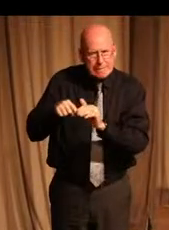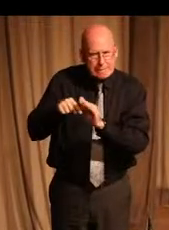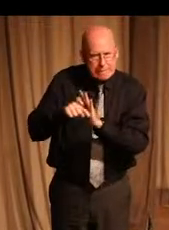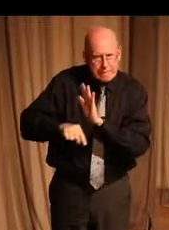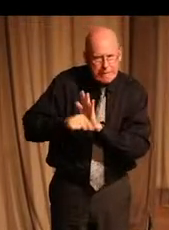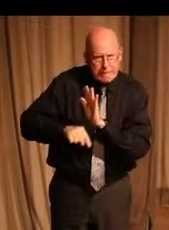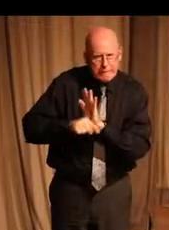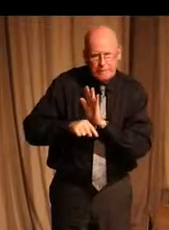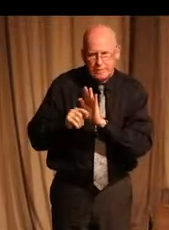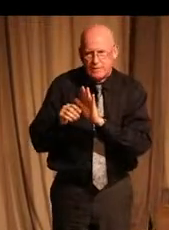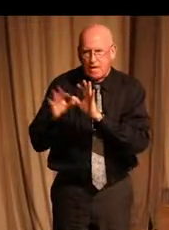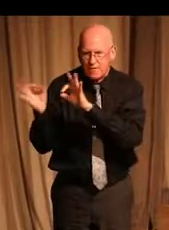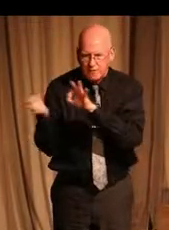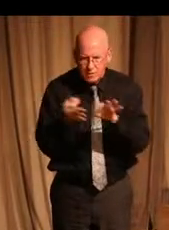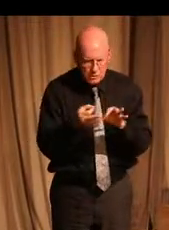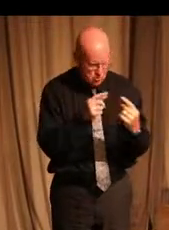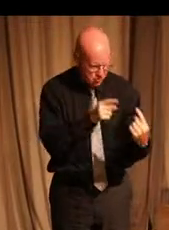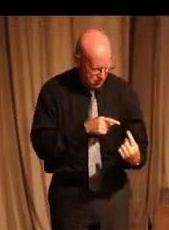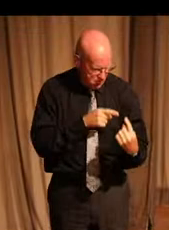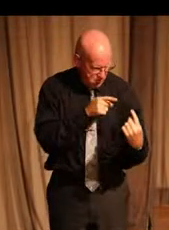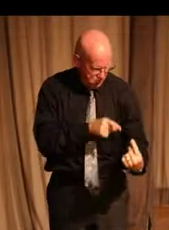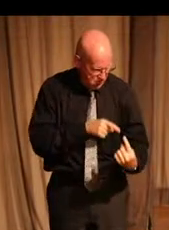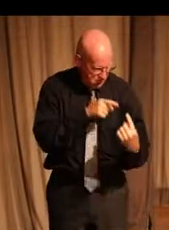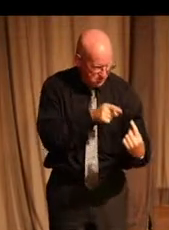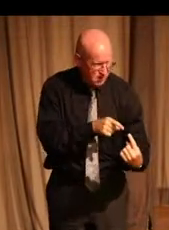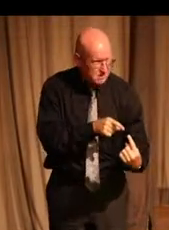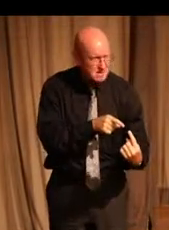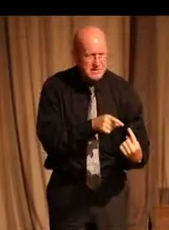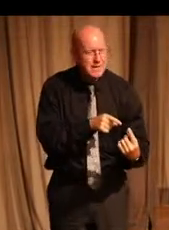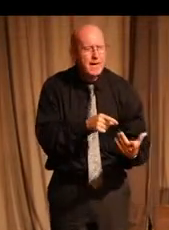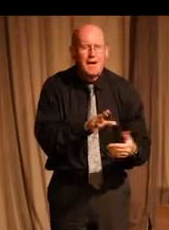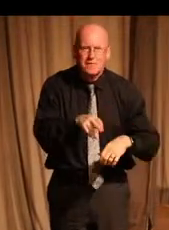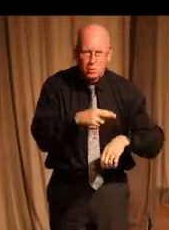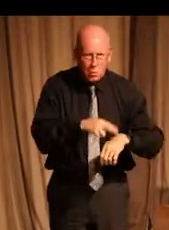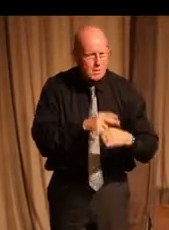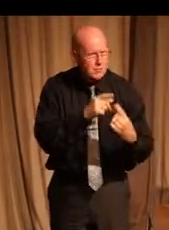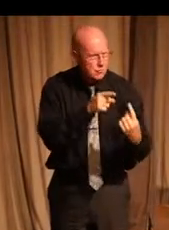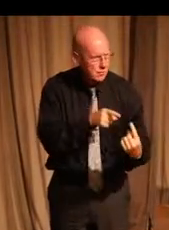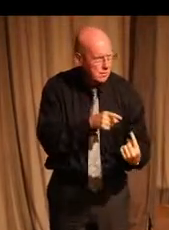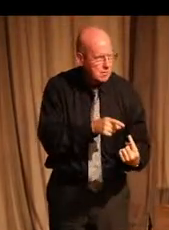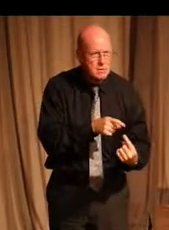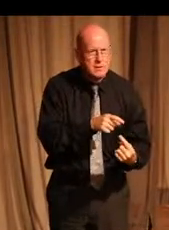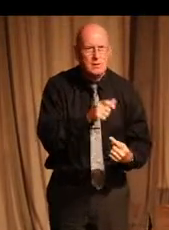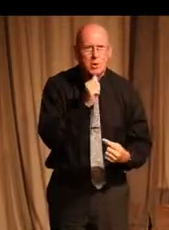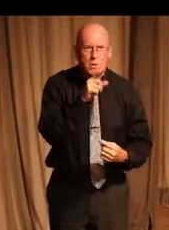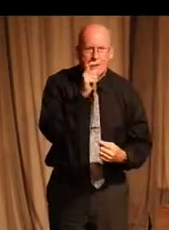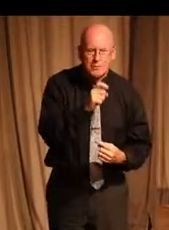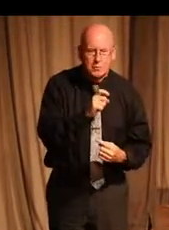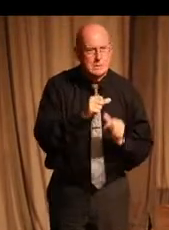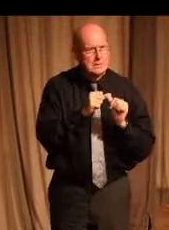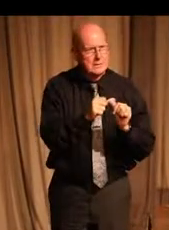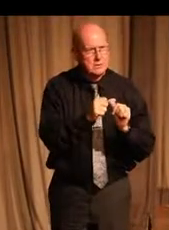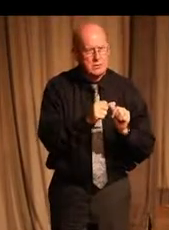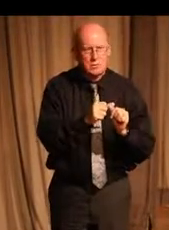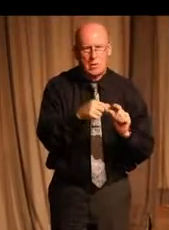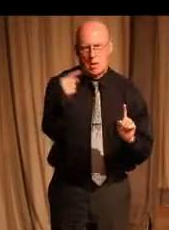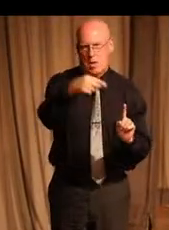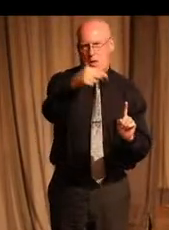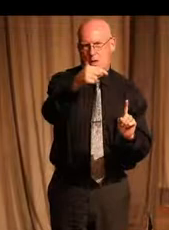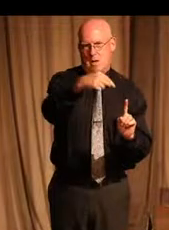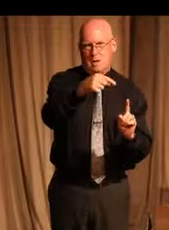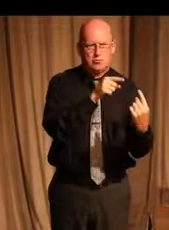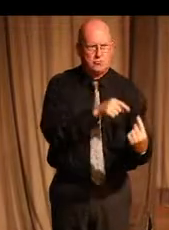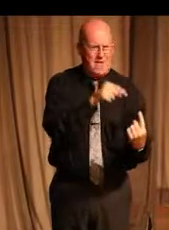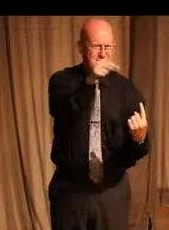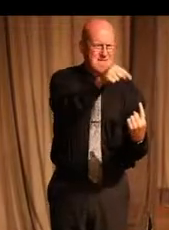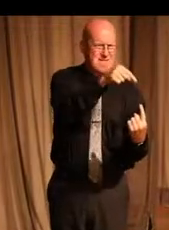like focusing on struggle. Like it goes without saying, we don't have to sort of constantly revisit the